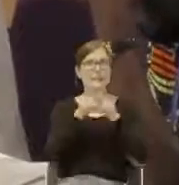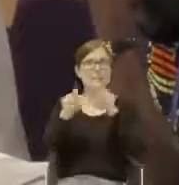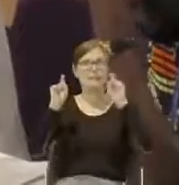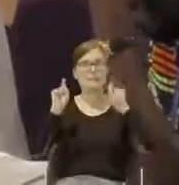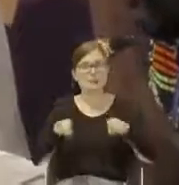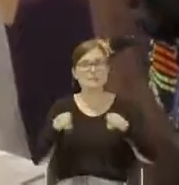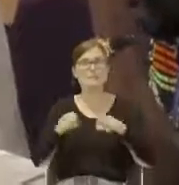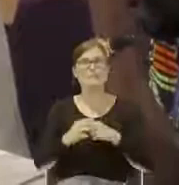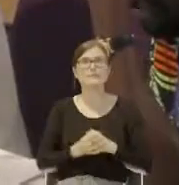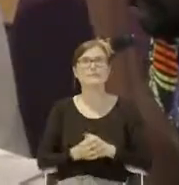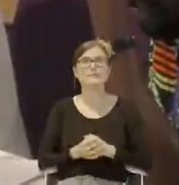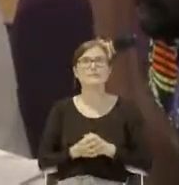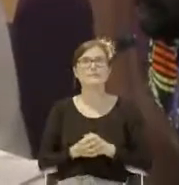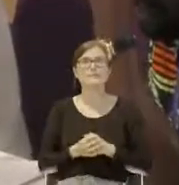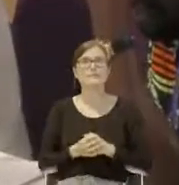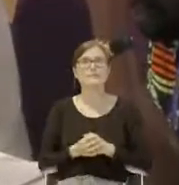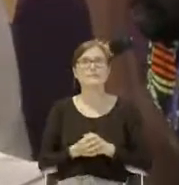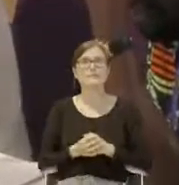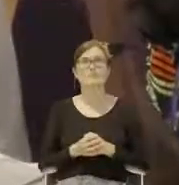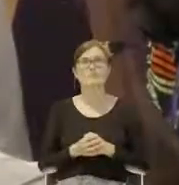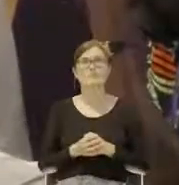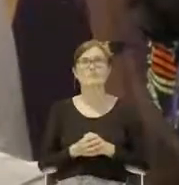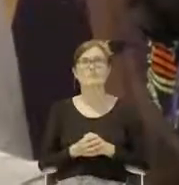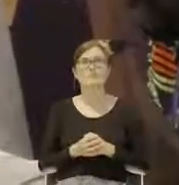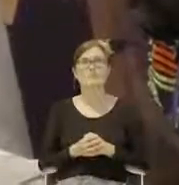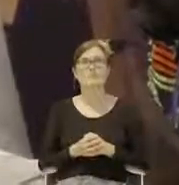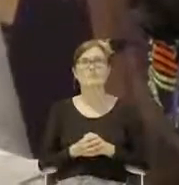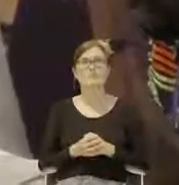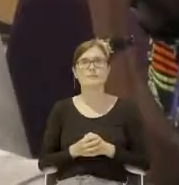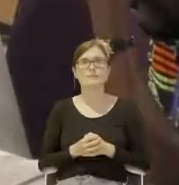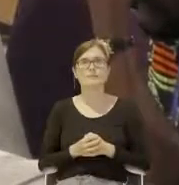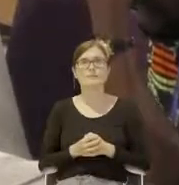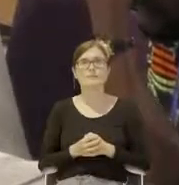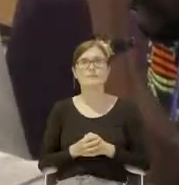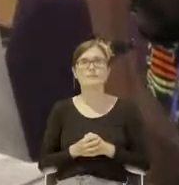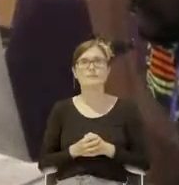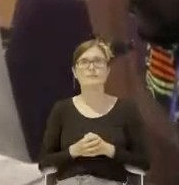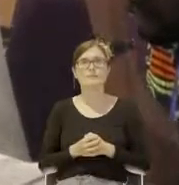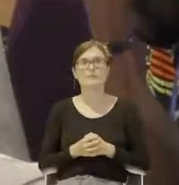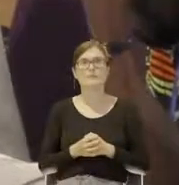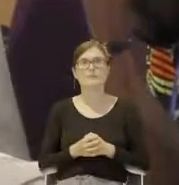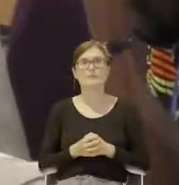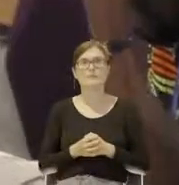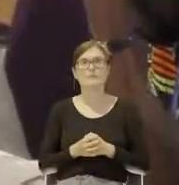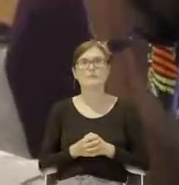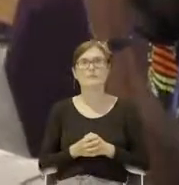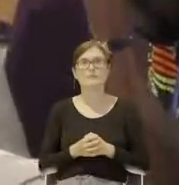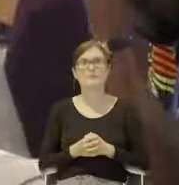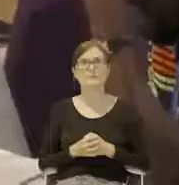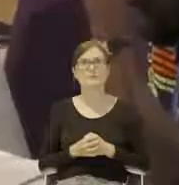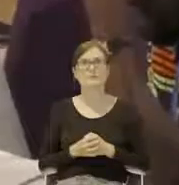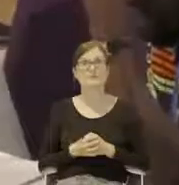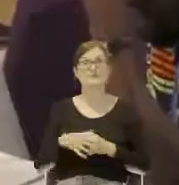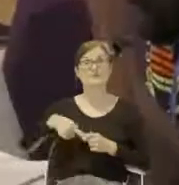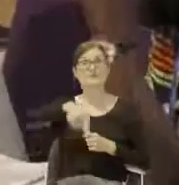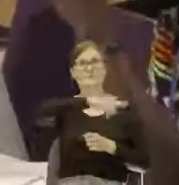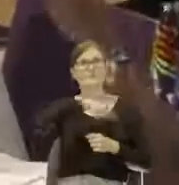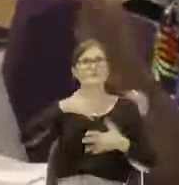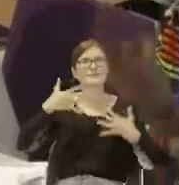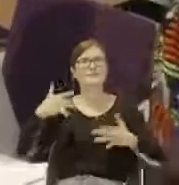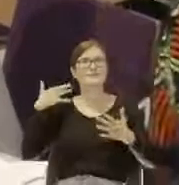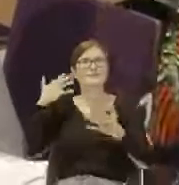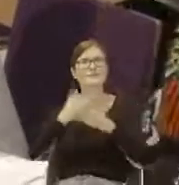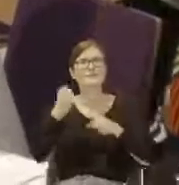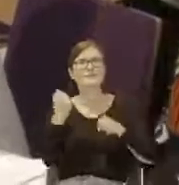exercise that we need to look at critically. And I think the UN Habitat is an excellent space